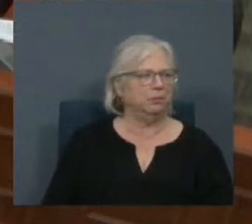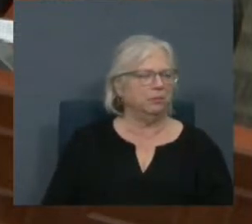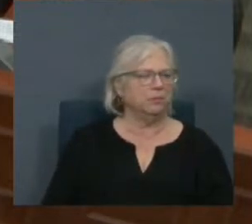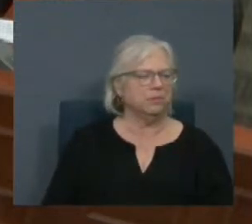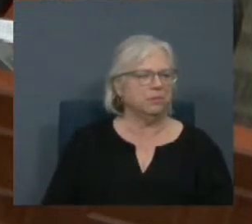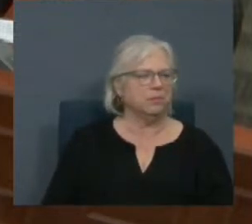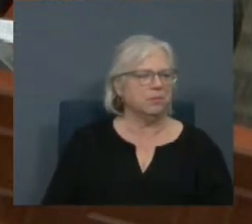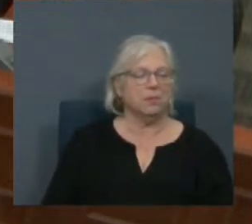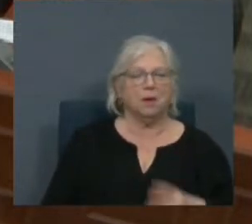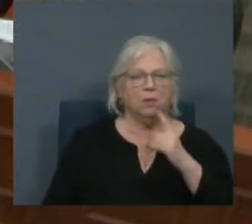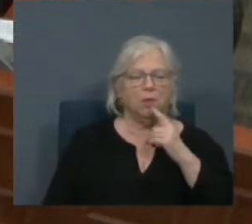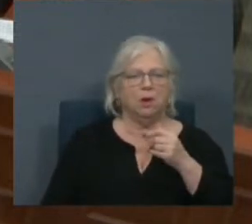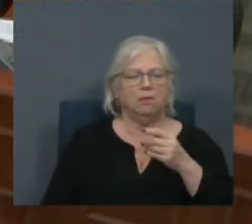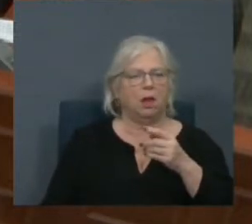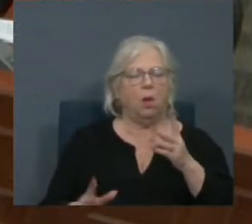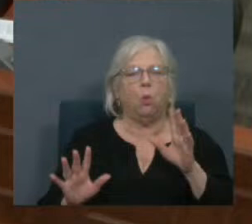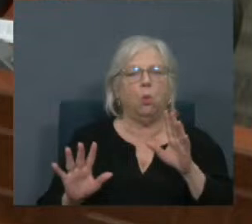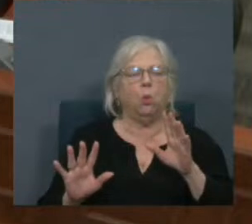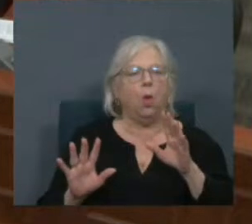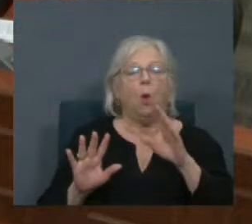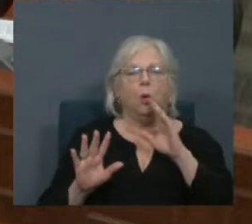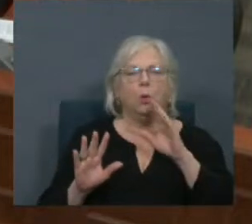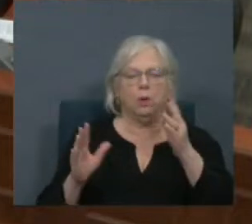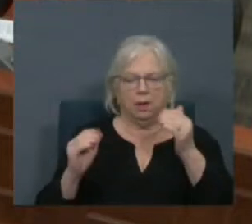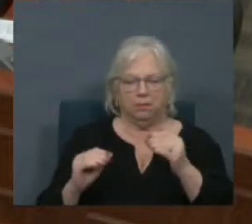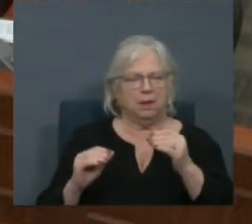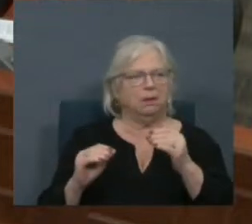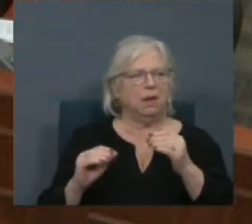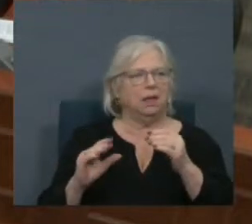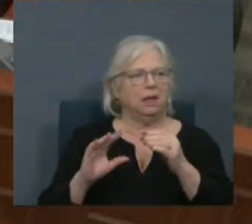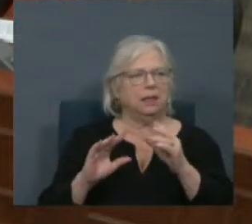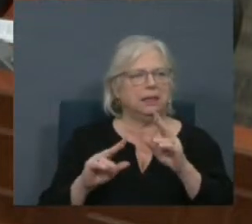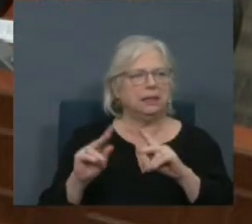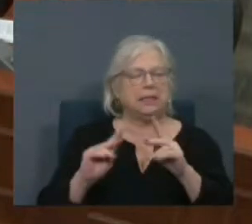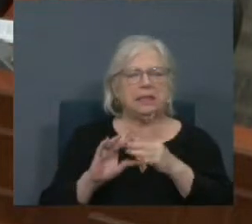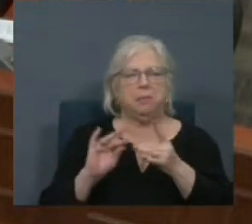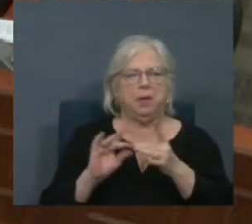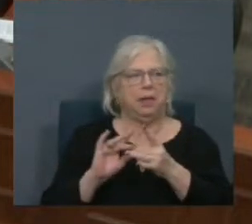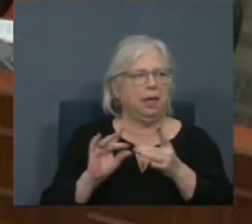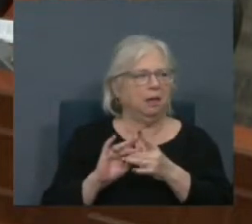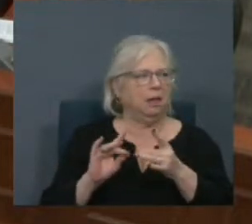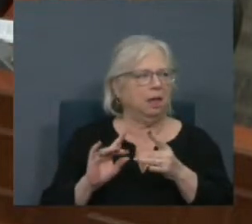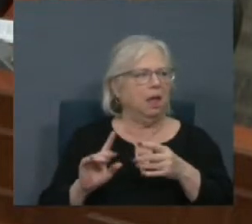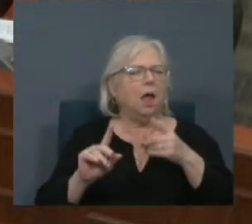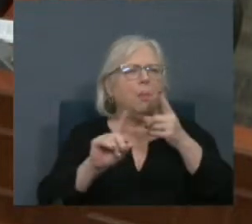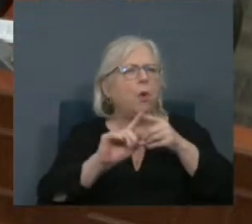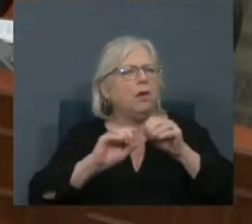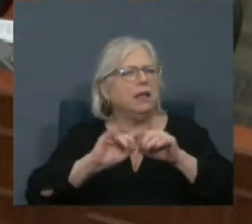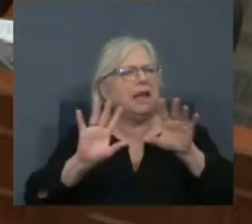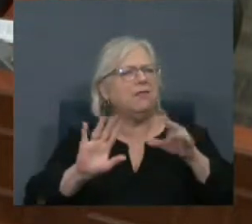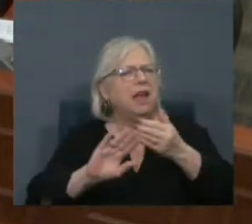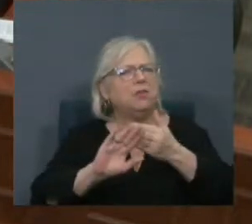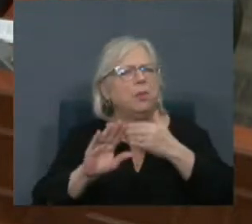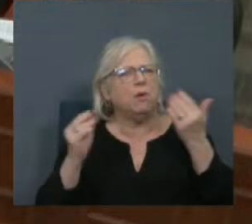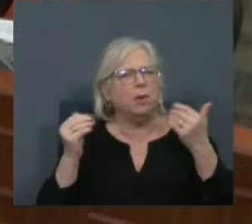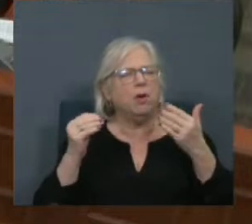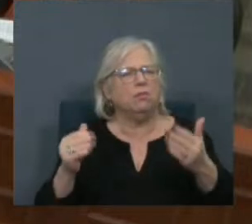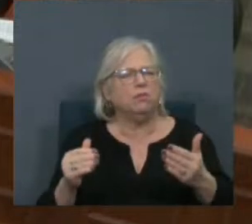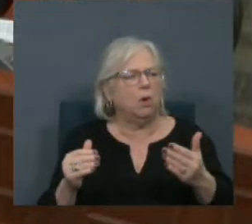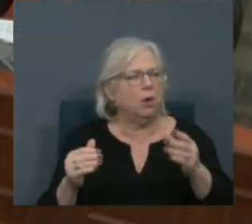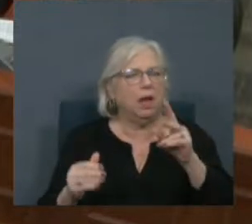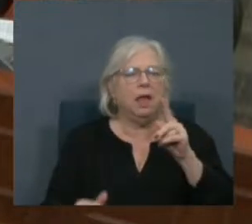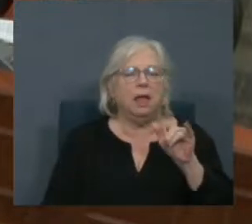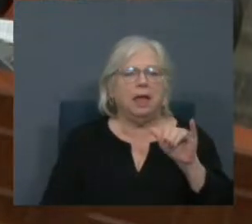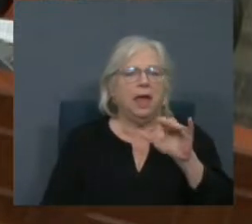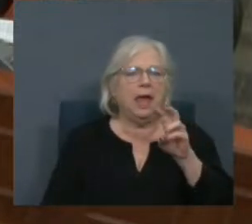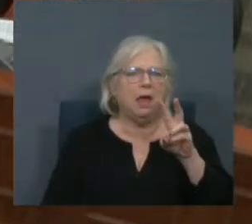Is there a motion to adjourn? Oh, no, sorry, we got citizens. Kate Wright. Point of clarification before we move forward. Kate